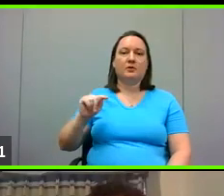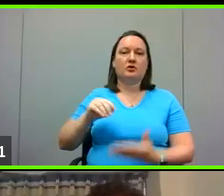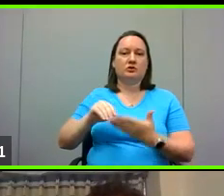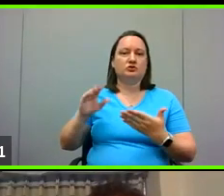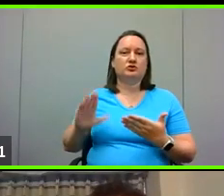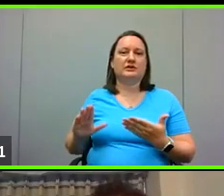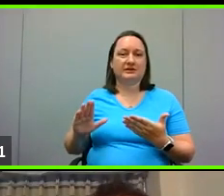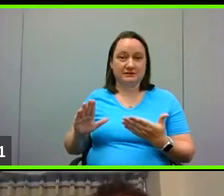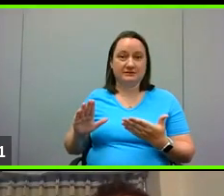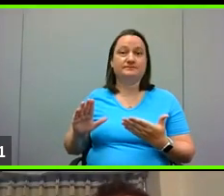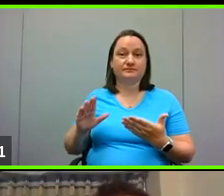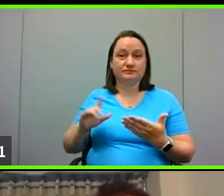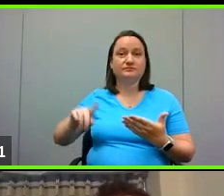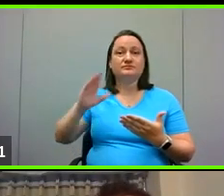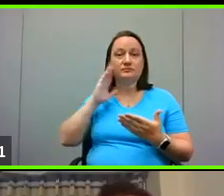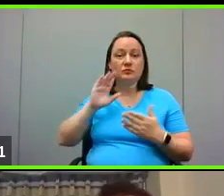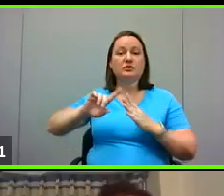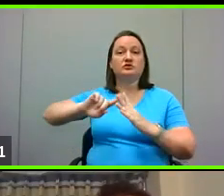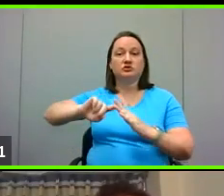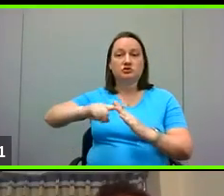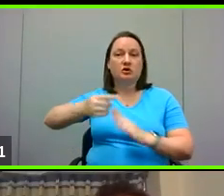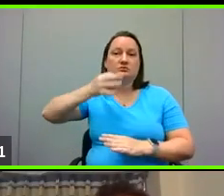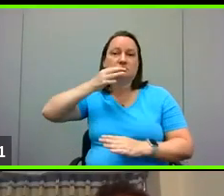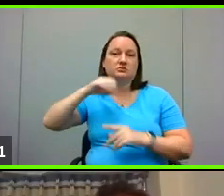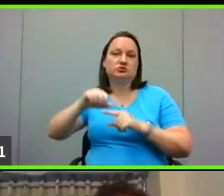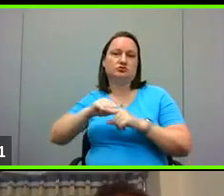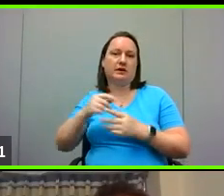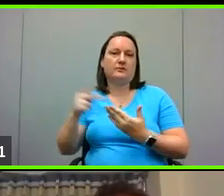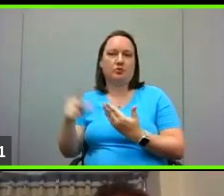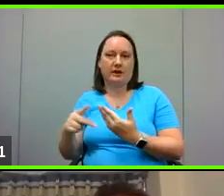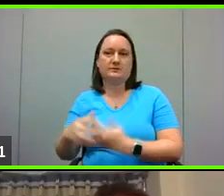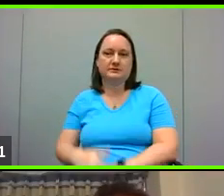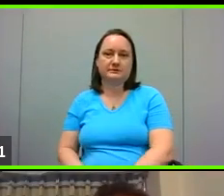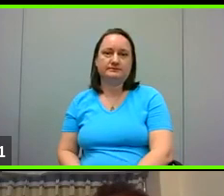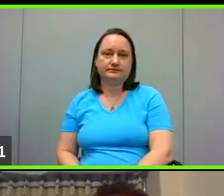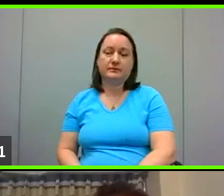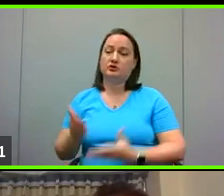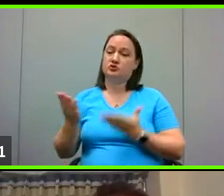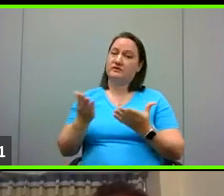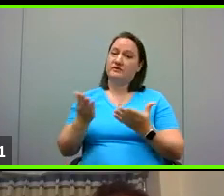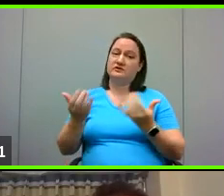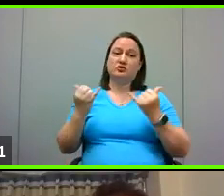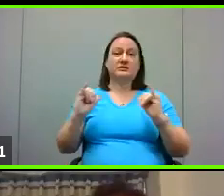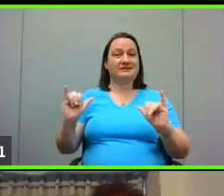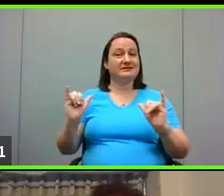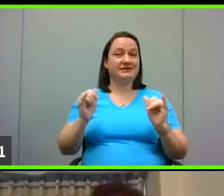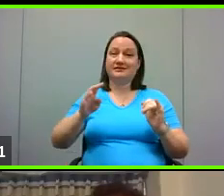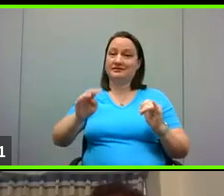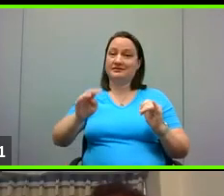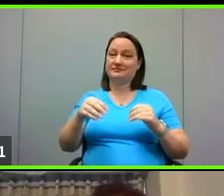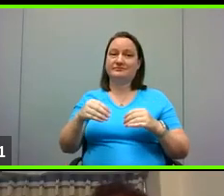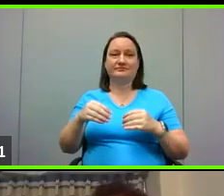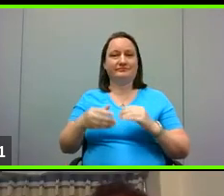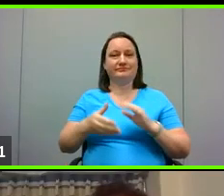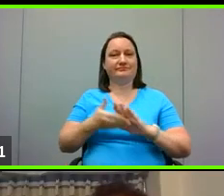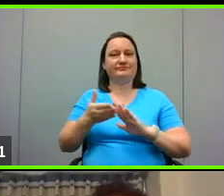to go into training programs. So services are still being provided even at WWRC.